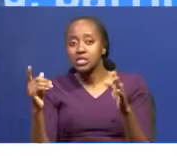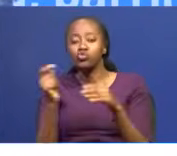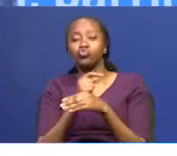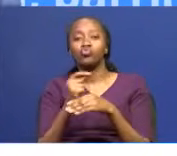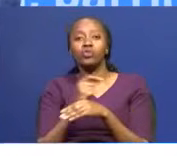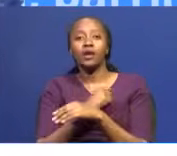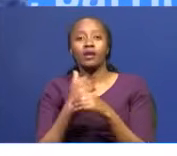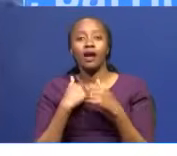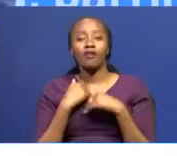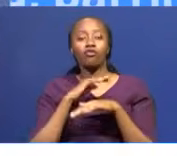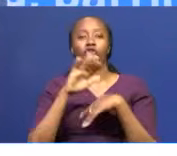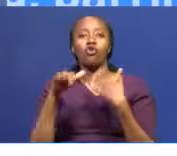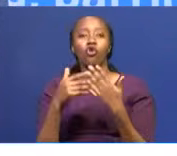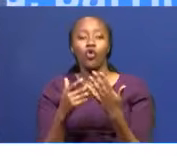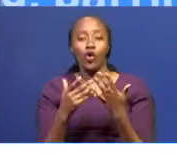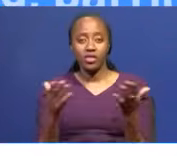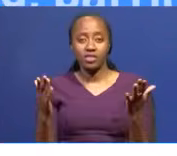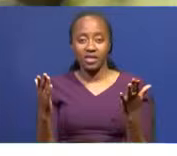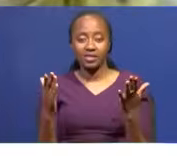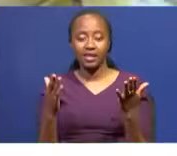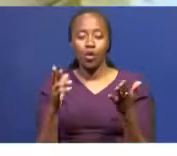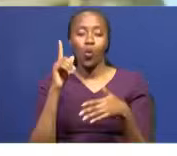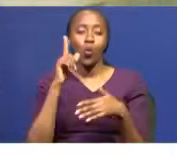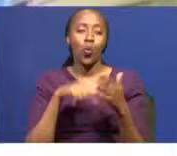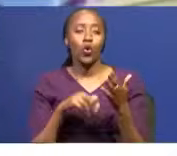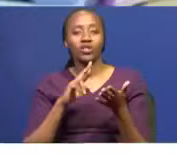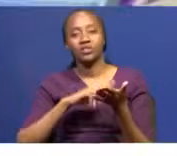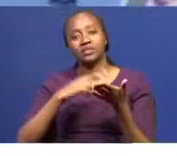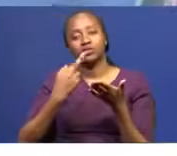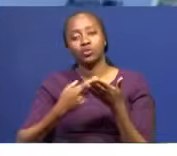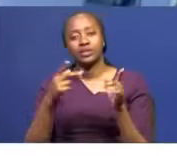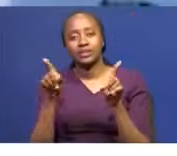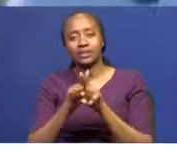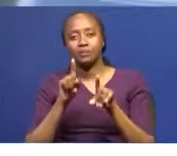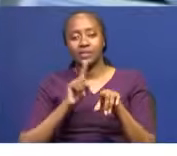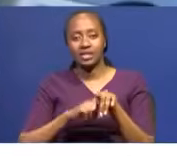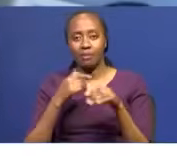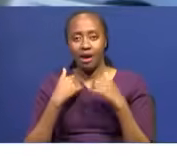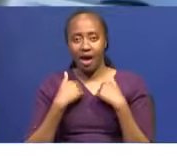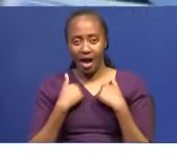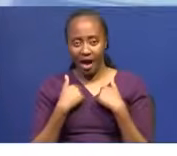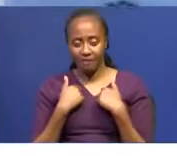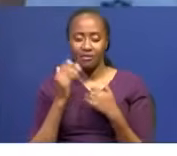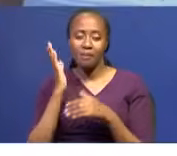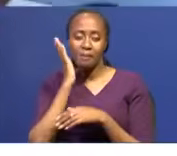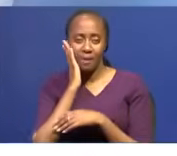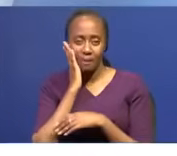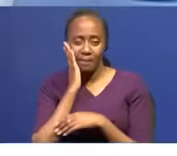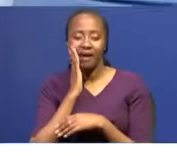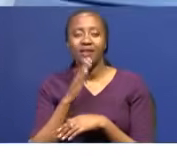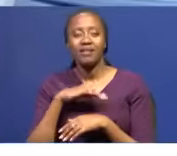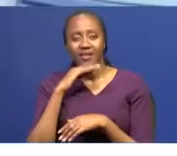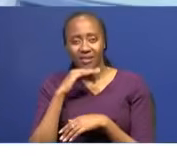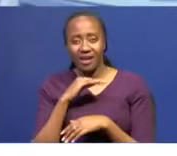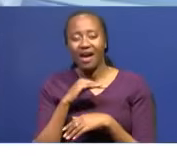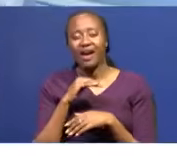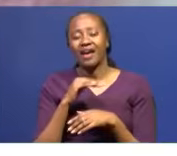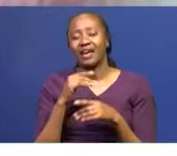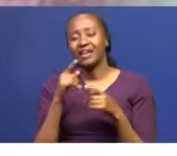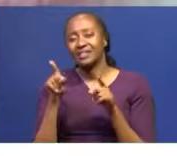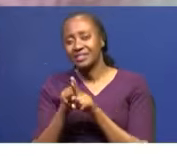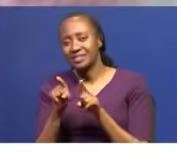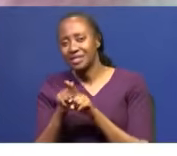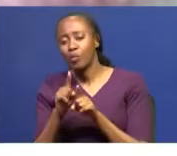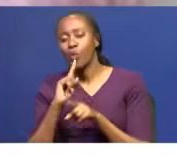this, it is resources. Kenya's maternal death ratio stands at 355 deaths per 100,000 live